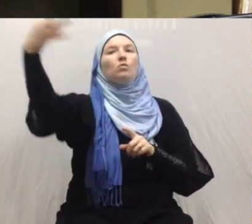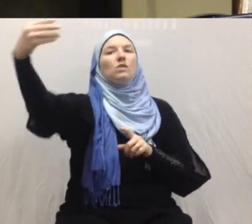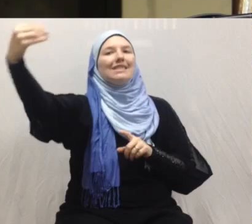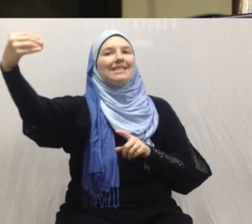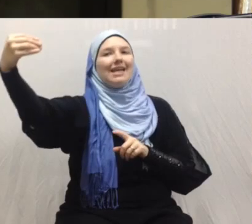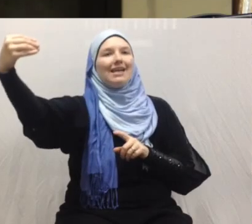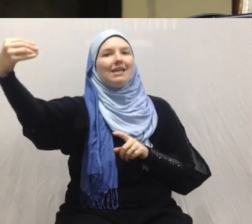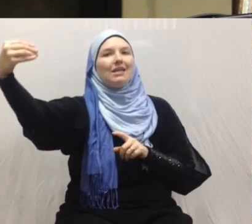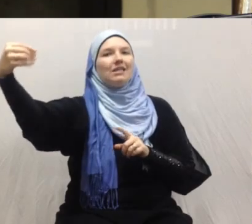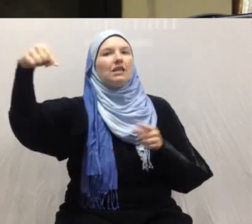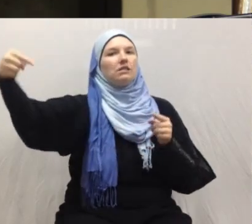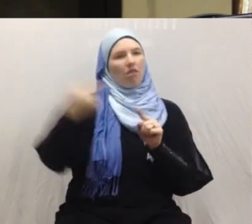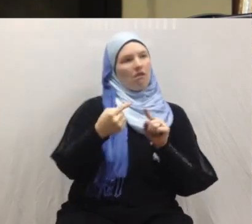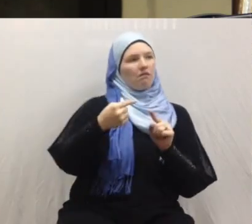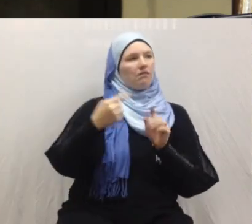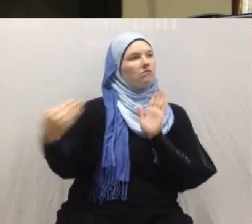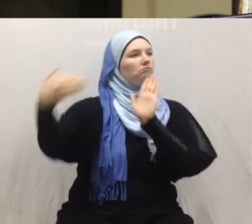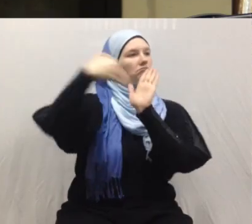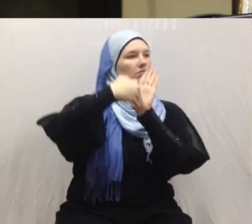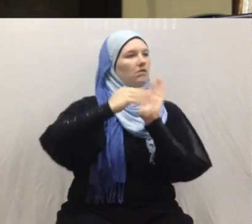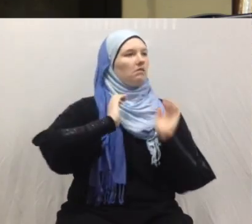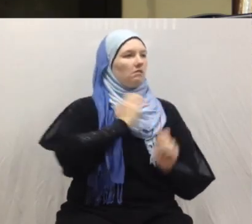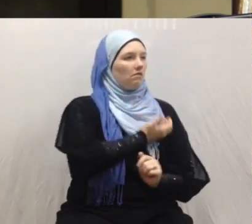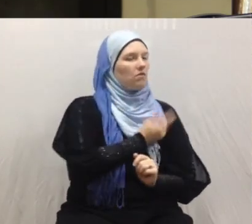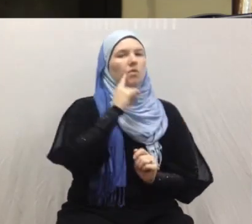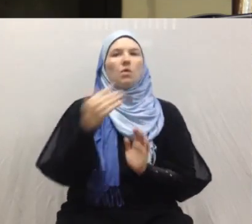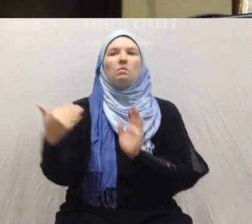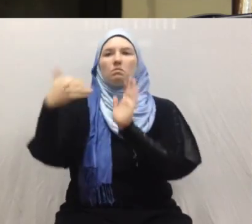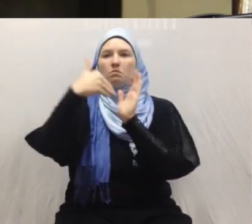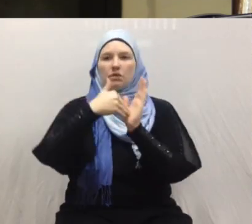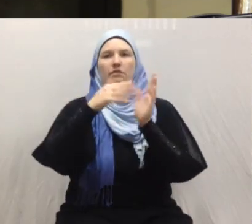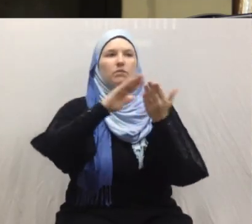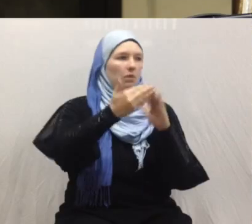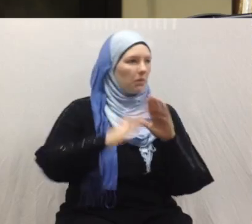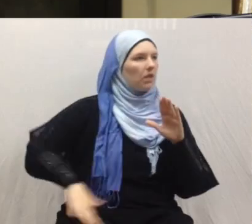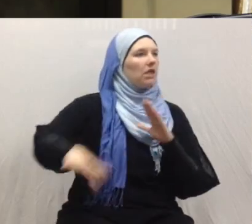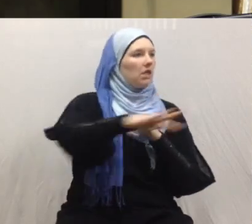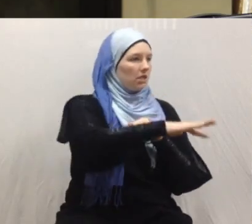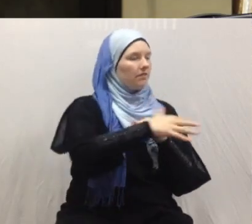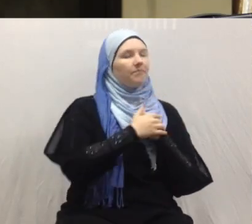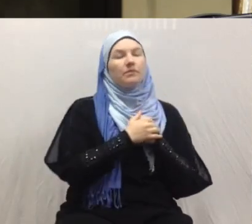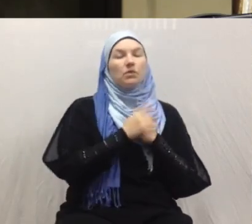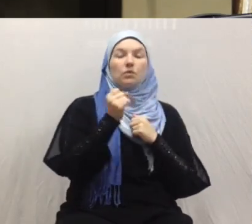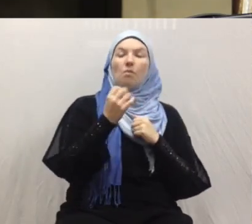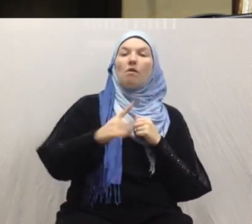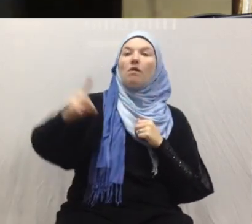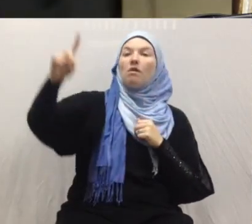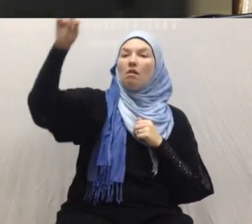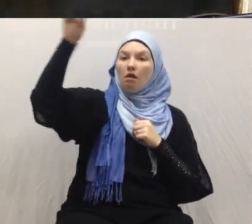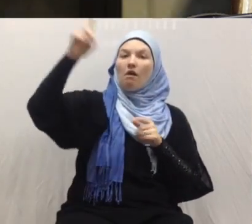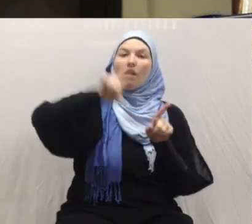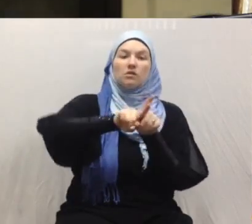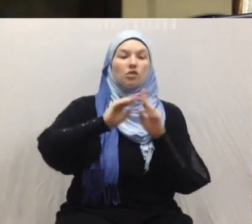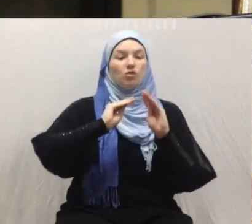or aggression against a Muslim or Muslims as a whole. So Allah subhanahu wa ta'ala, as he told